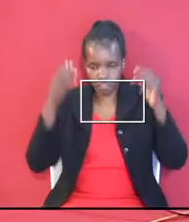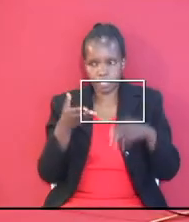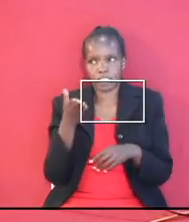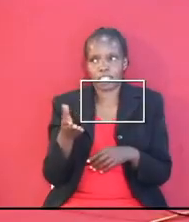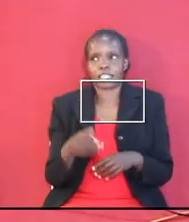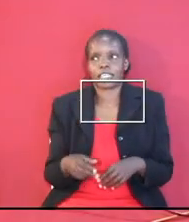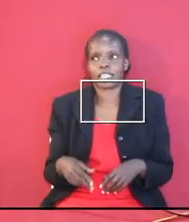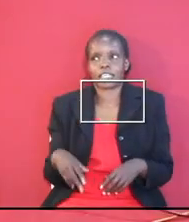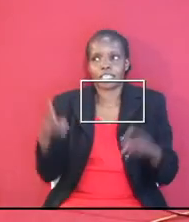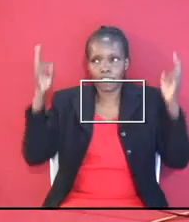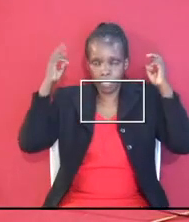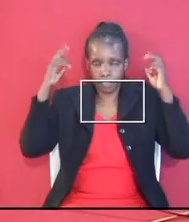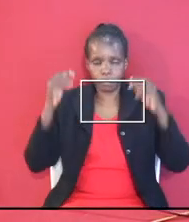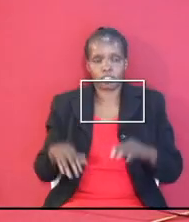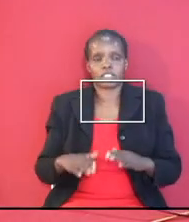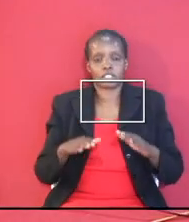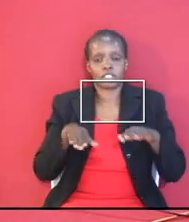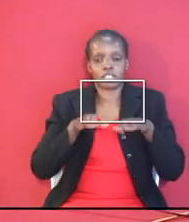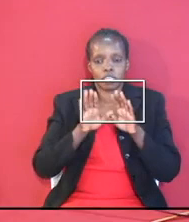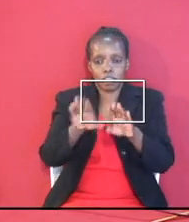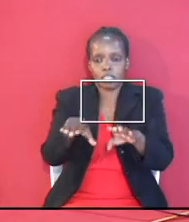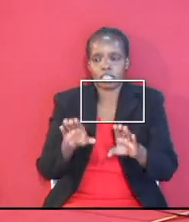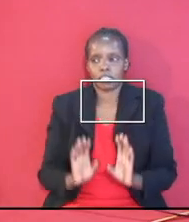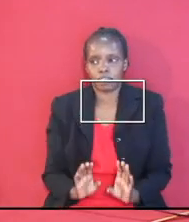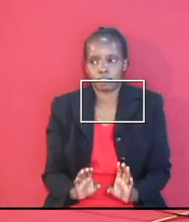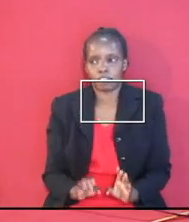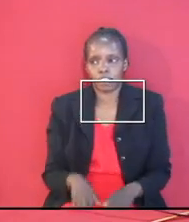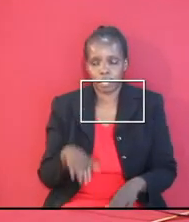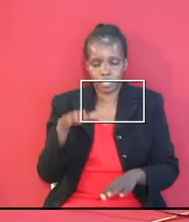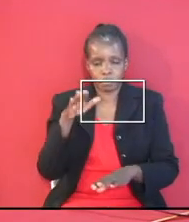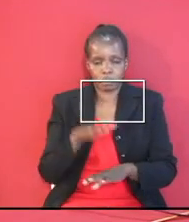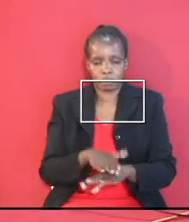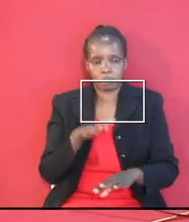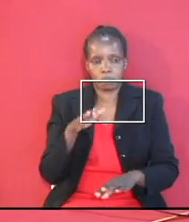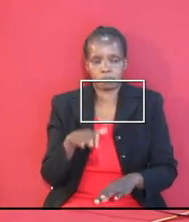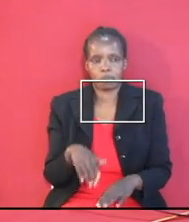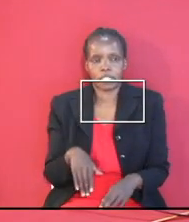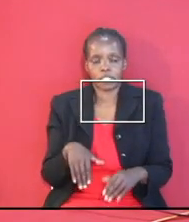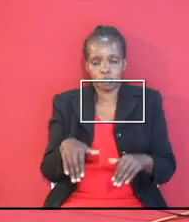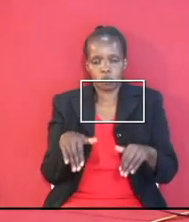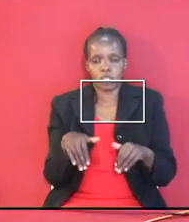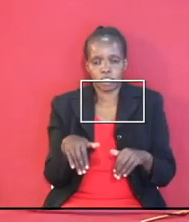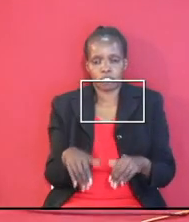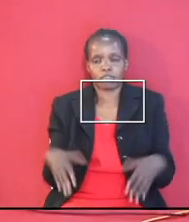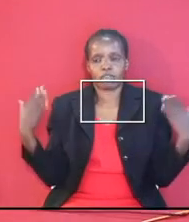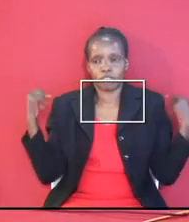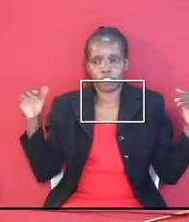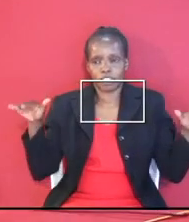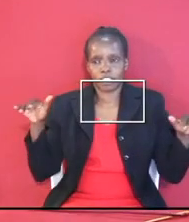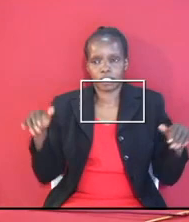devil, ameenda kwa kaburi ya nani? Ya Moses. Amekanyaga hivi. Anangoja Michael afike. Akamwambia